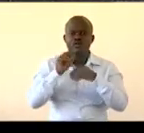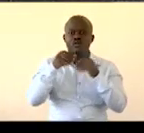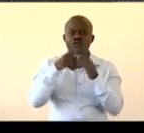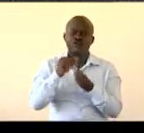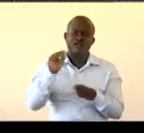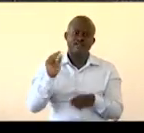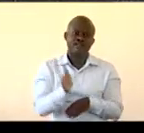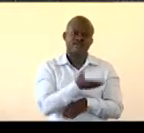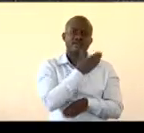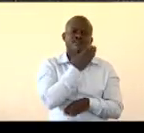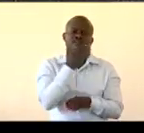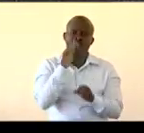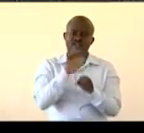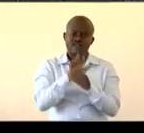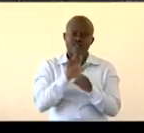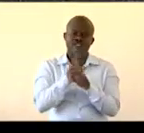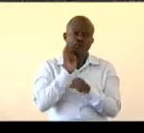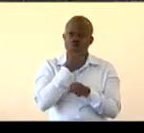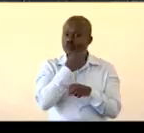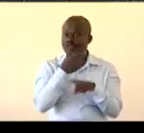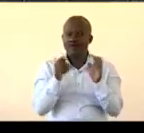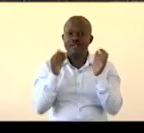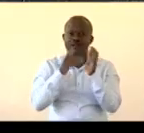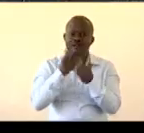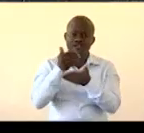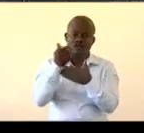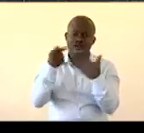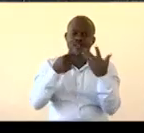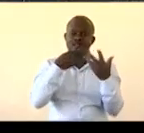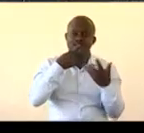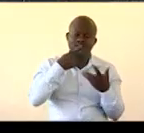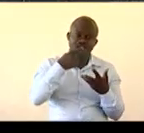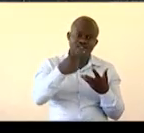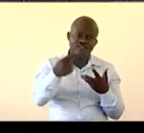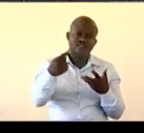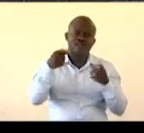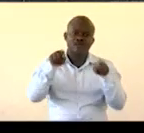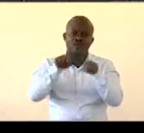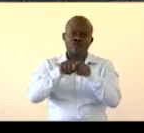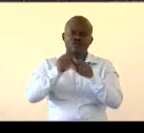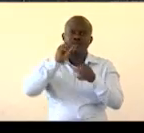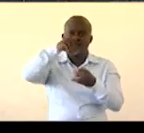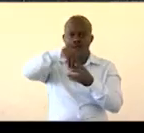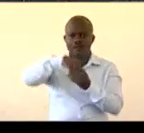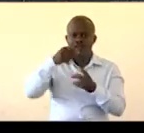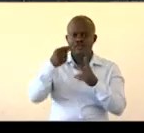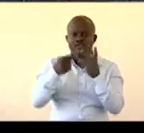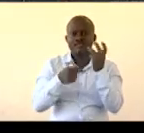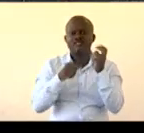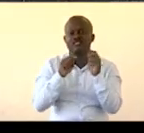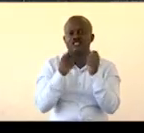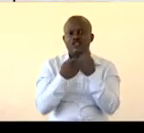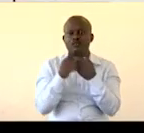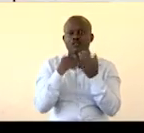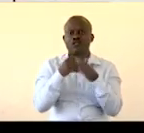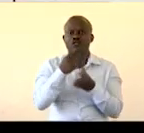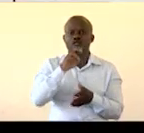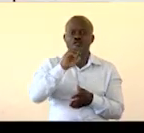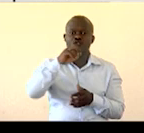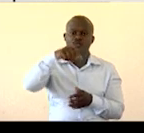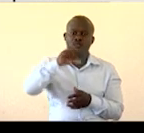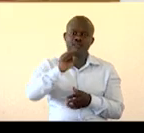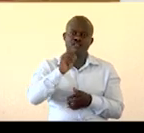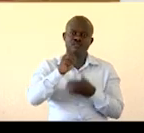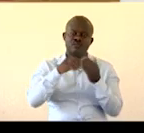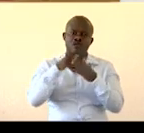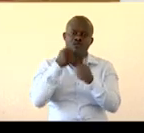eliminating excess water, and that one is also among this type of tropism, which